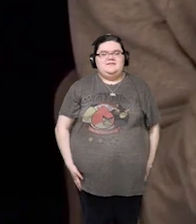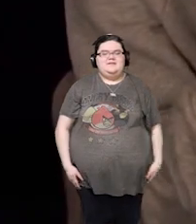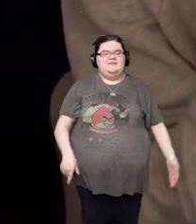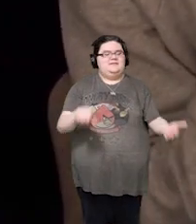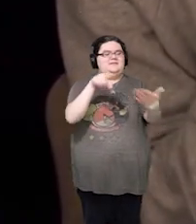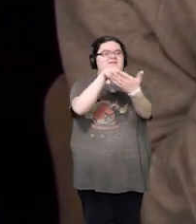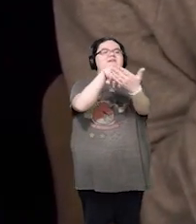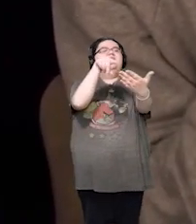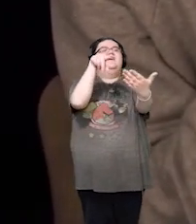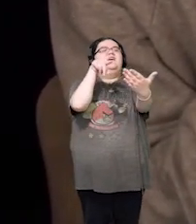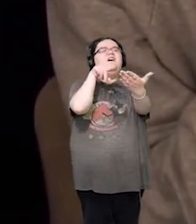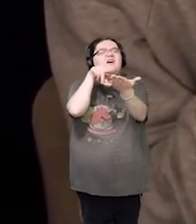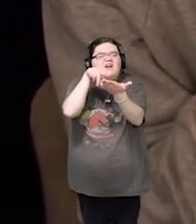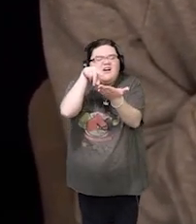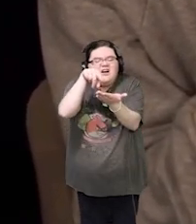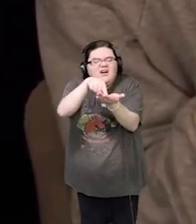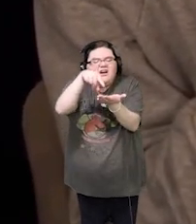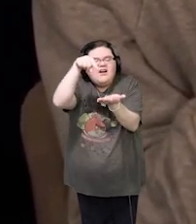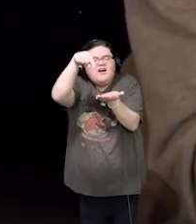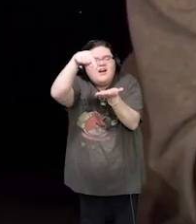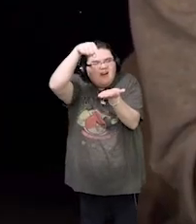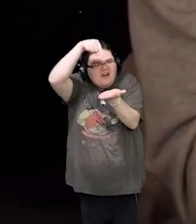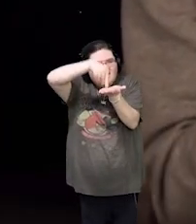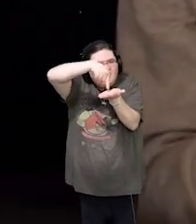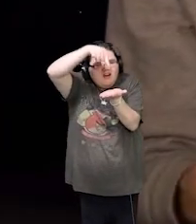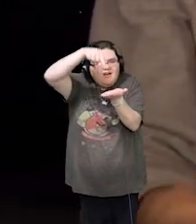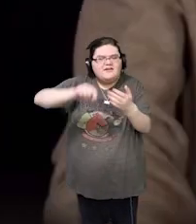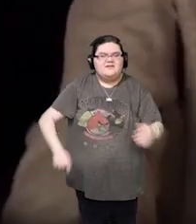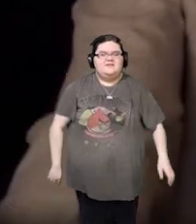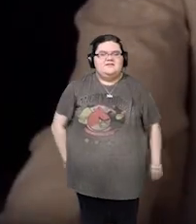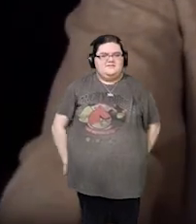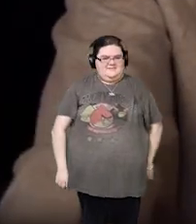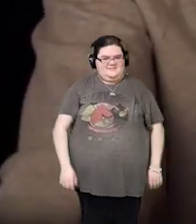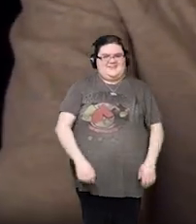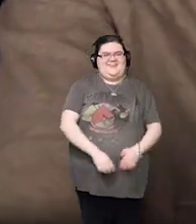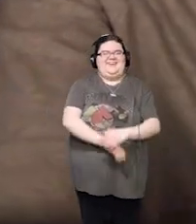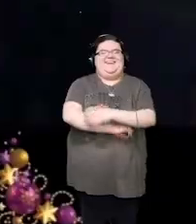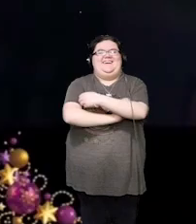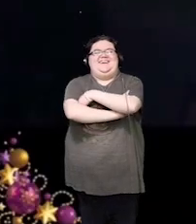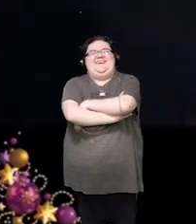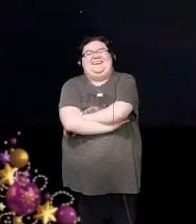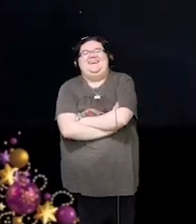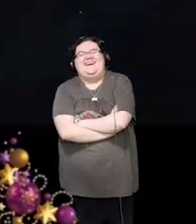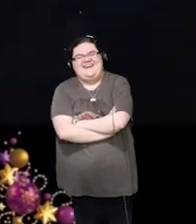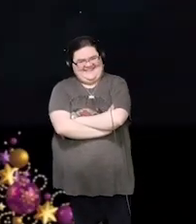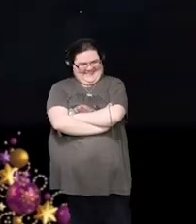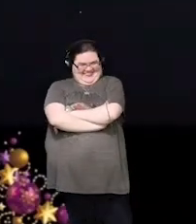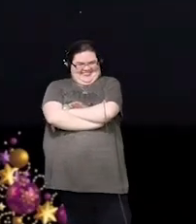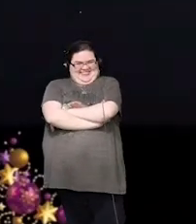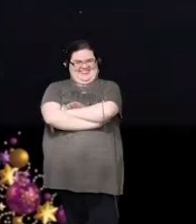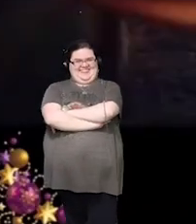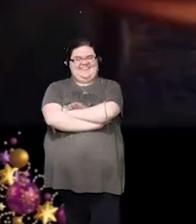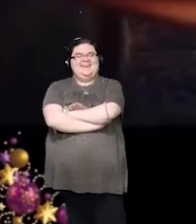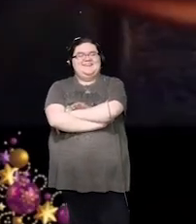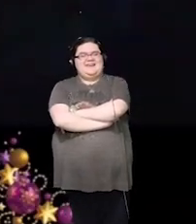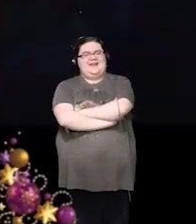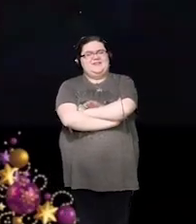at least 60 plus. That's every mum and they do this. It's because they can't be able to go upstairs to get the reading glasses. I felt like that was also very